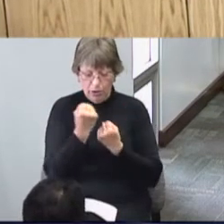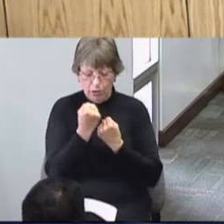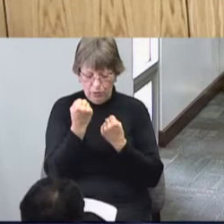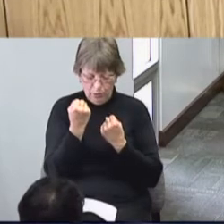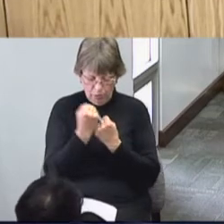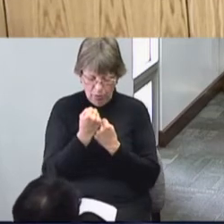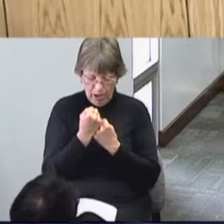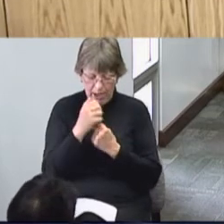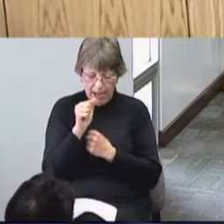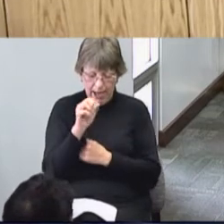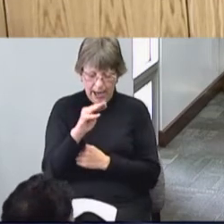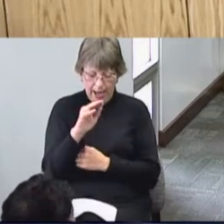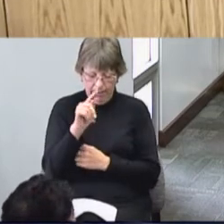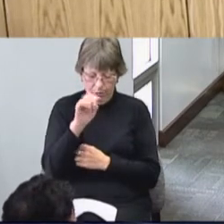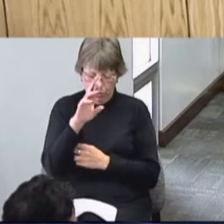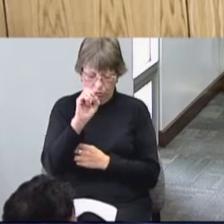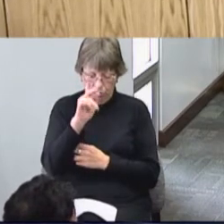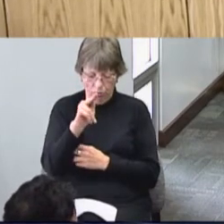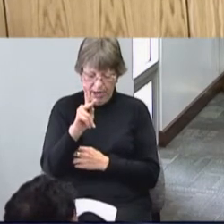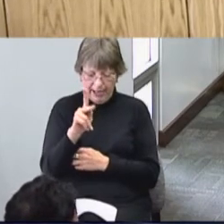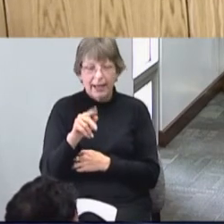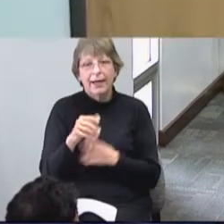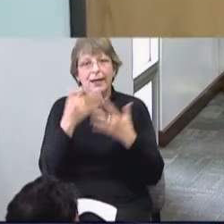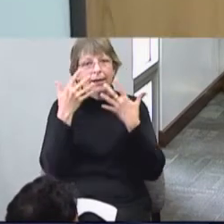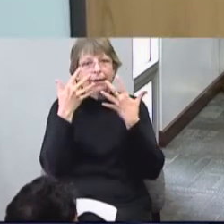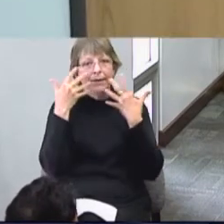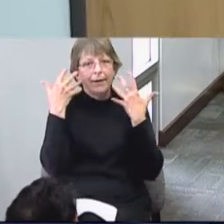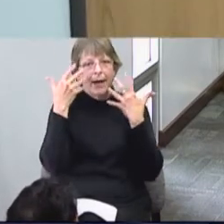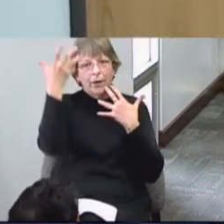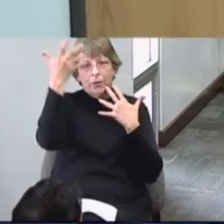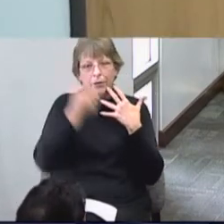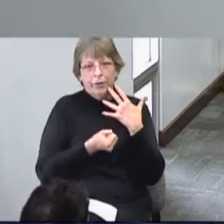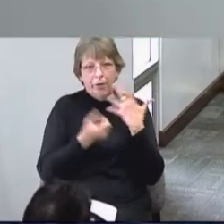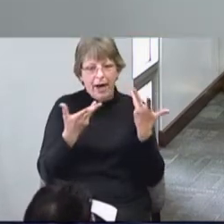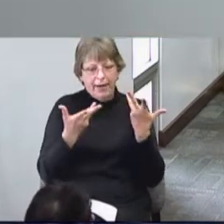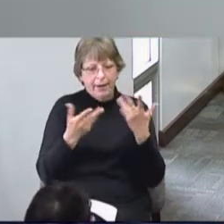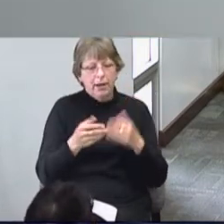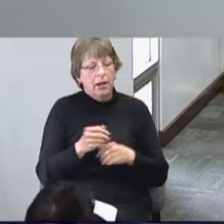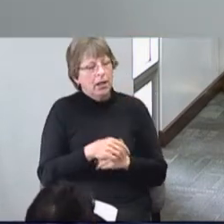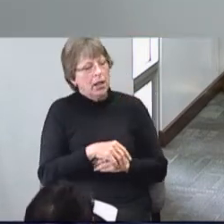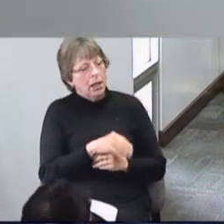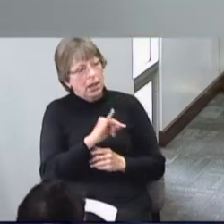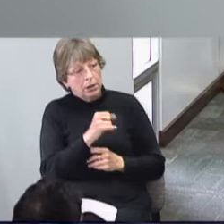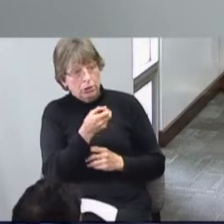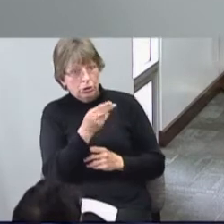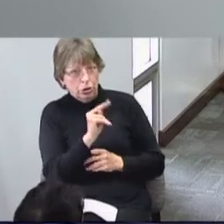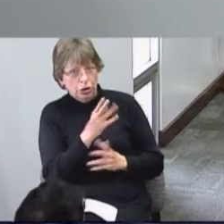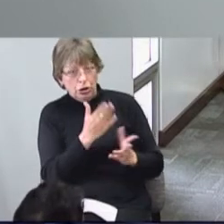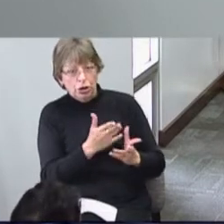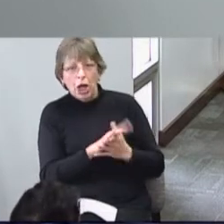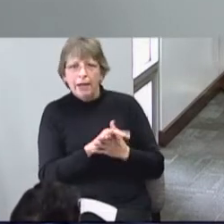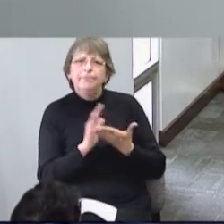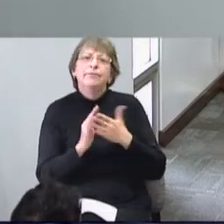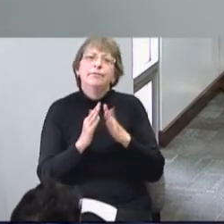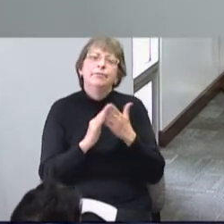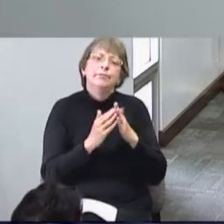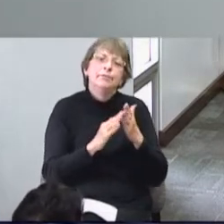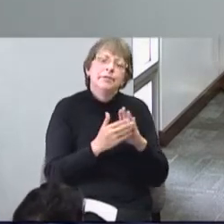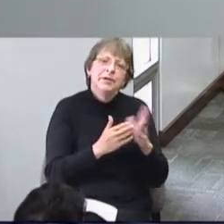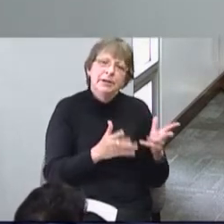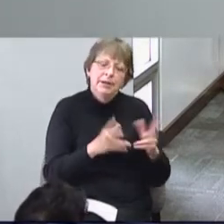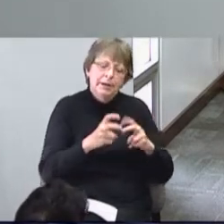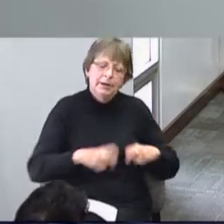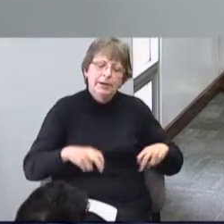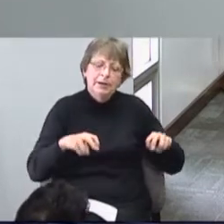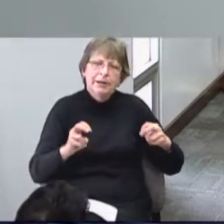Madam Mayor and Council, over the past 3, maybe 4 years, the city of Hutchinson, along with some other Kansas communities and